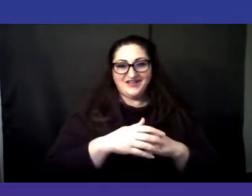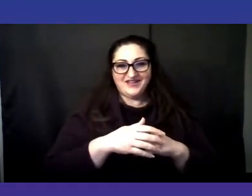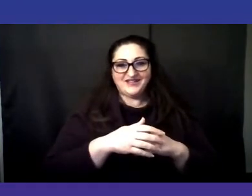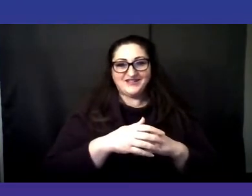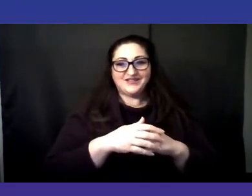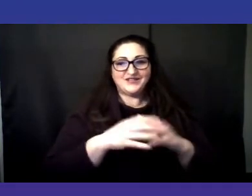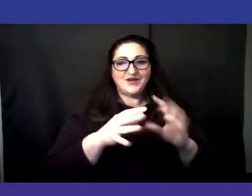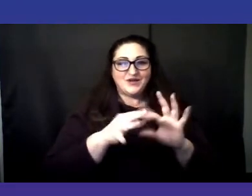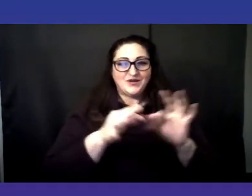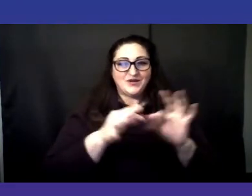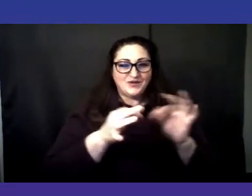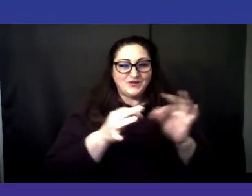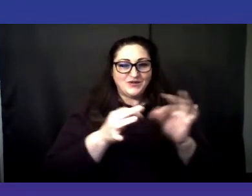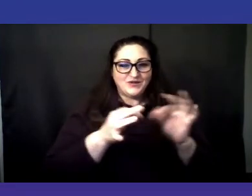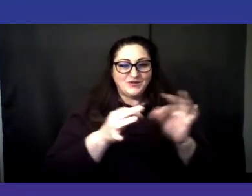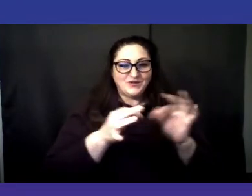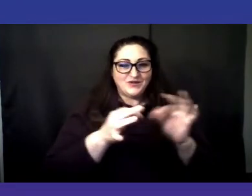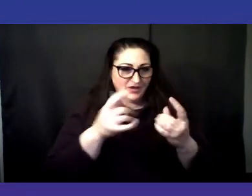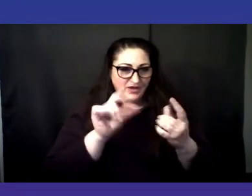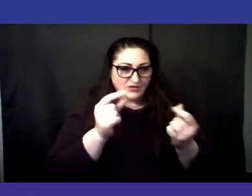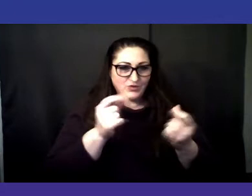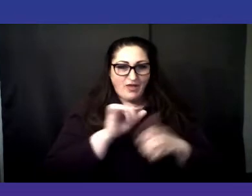forced out of territory. Thank you.